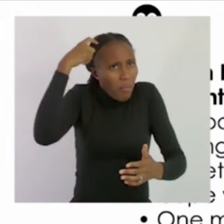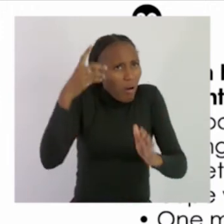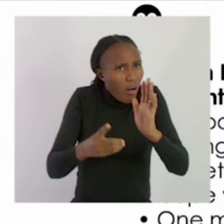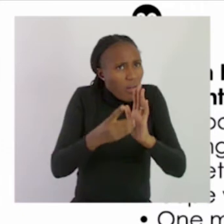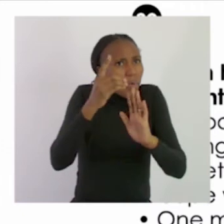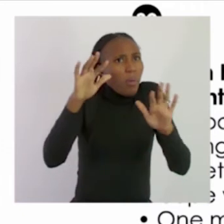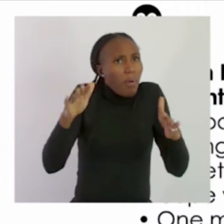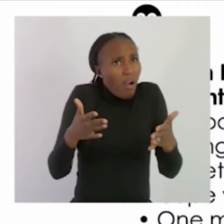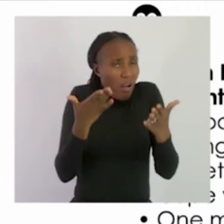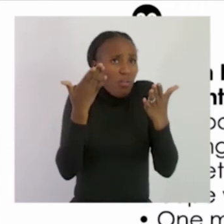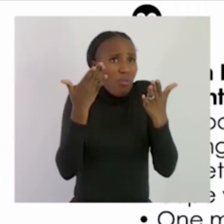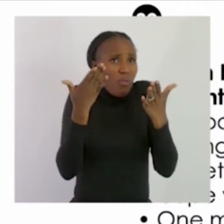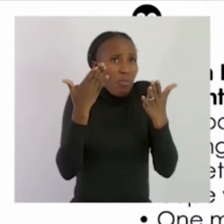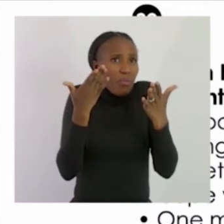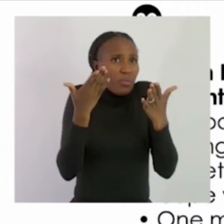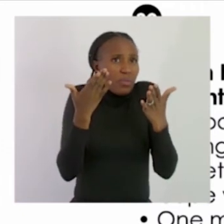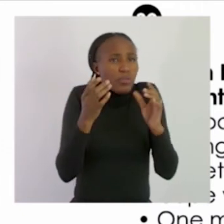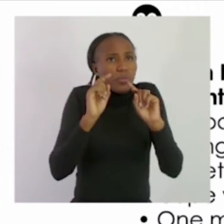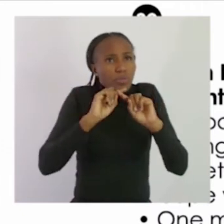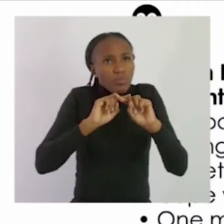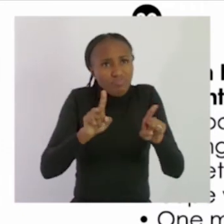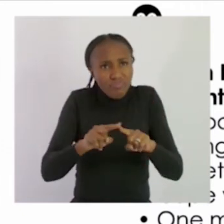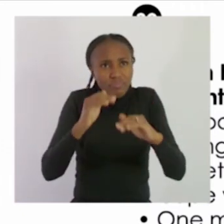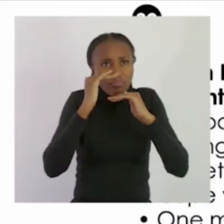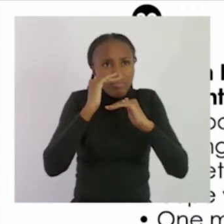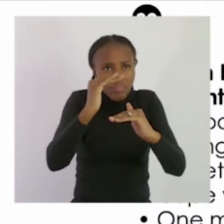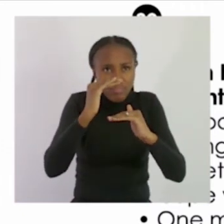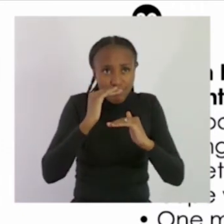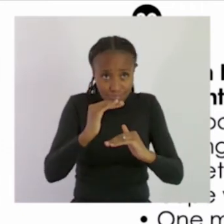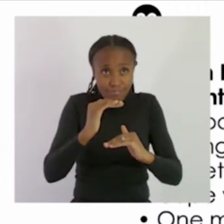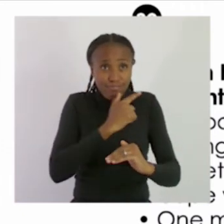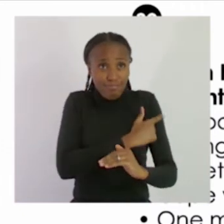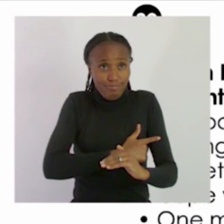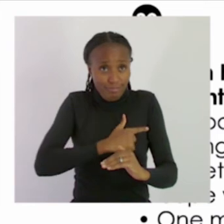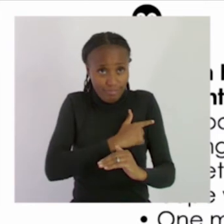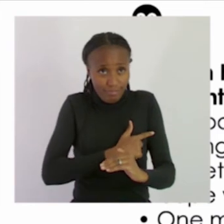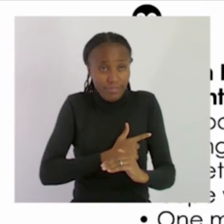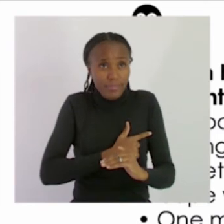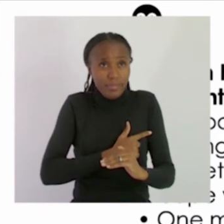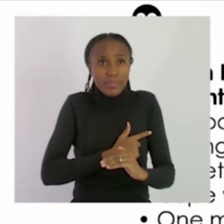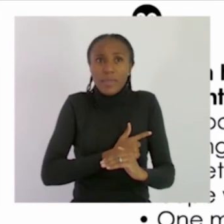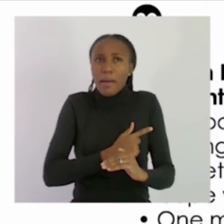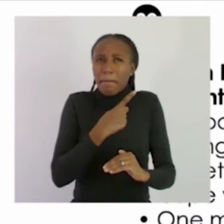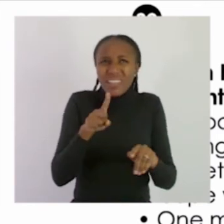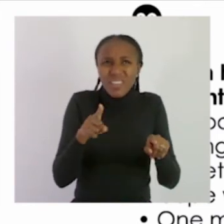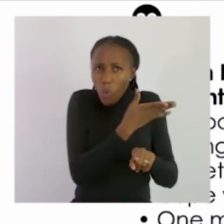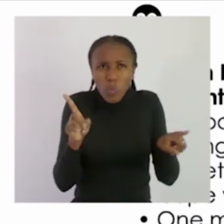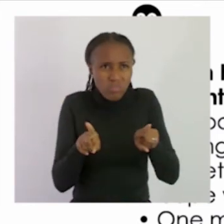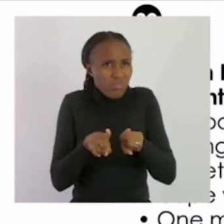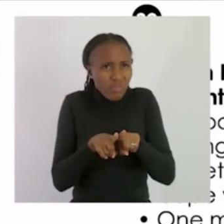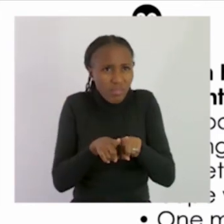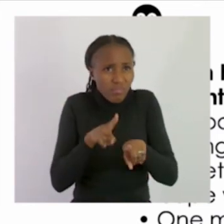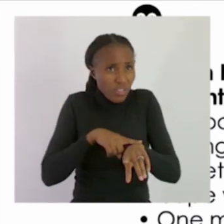have looked at the stages of life, but it doesn't mean that all of us have to reach those stages